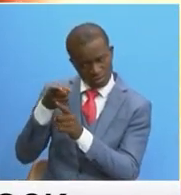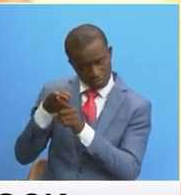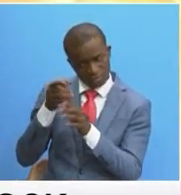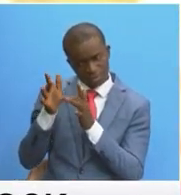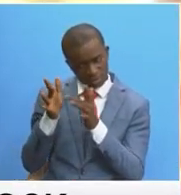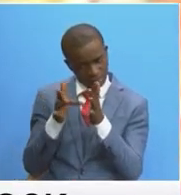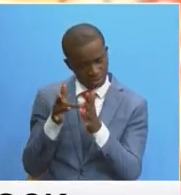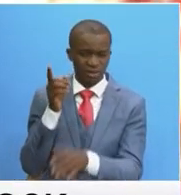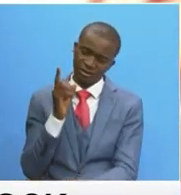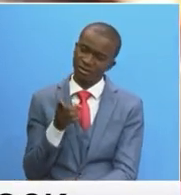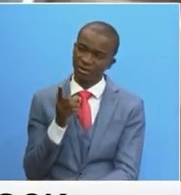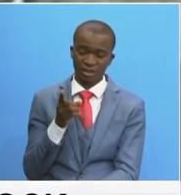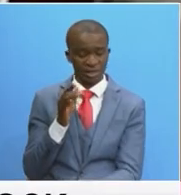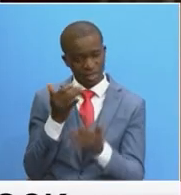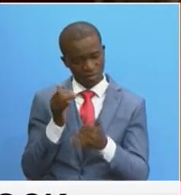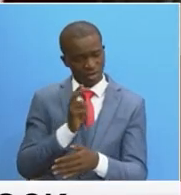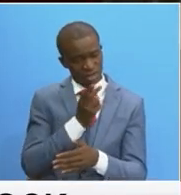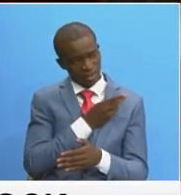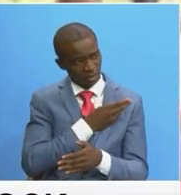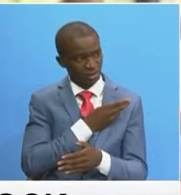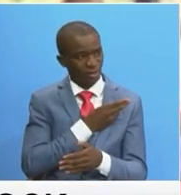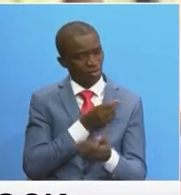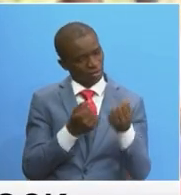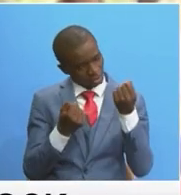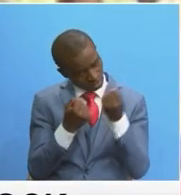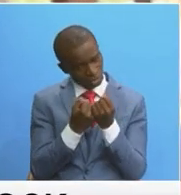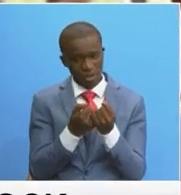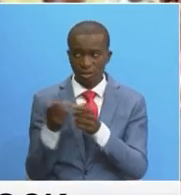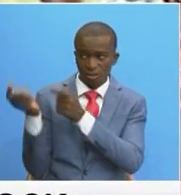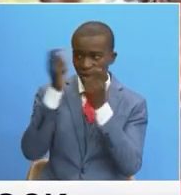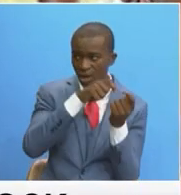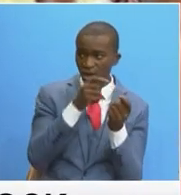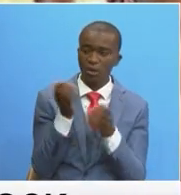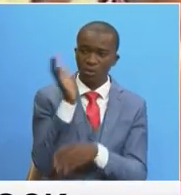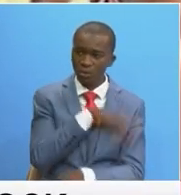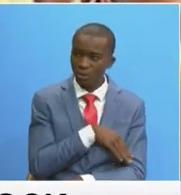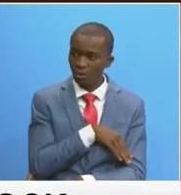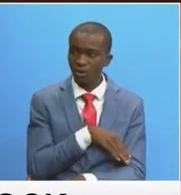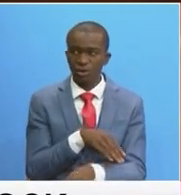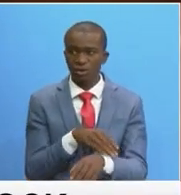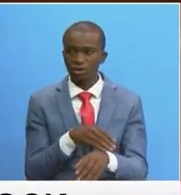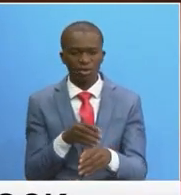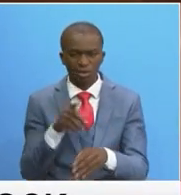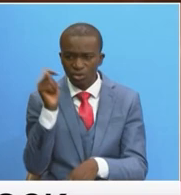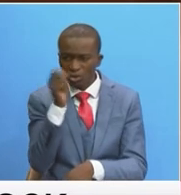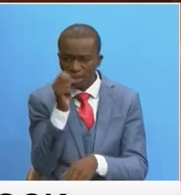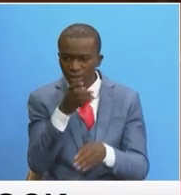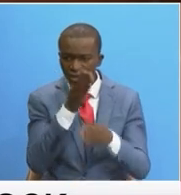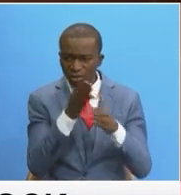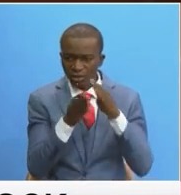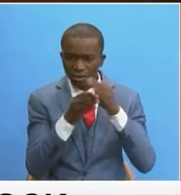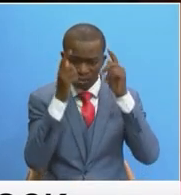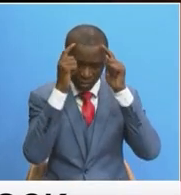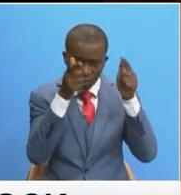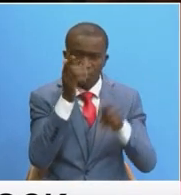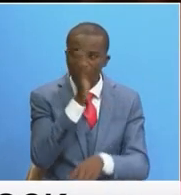good accommodation for our children as they come for the boarding, and also good sanitation places like